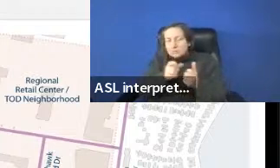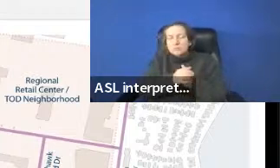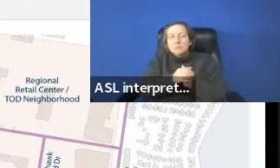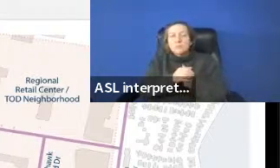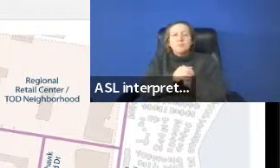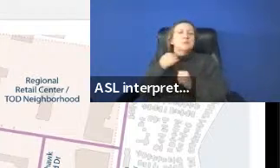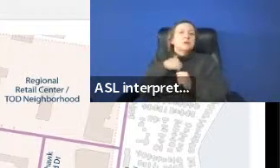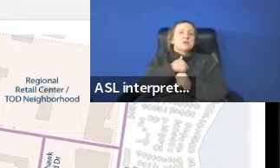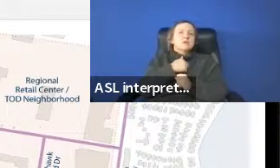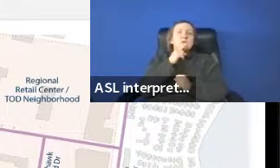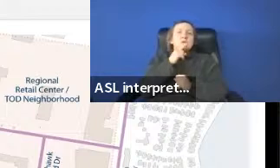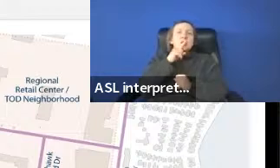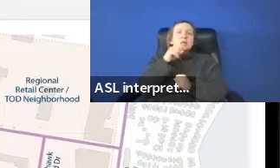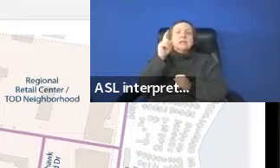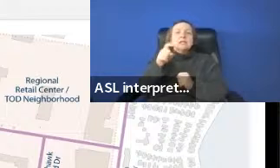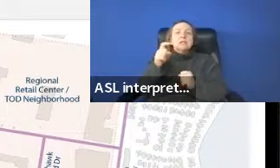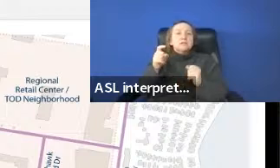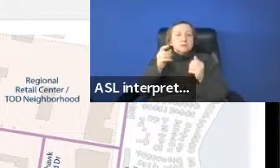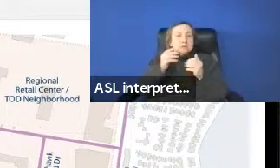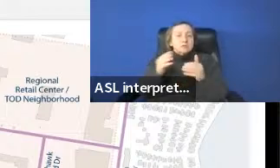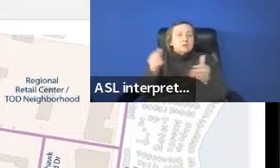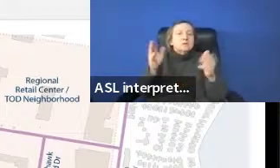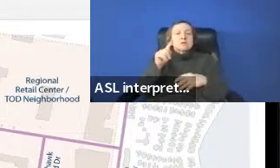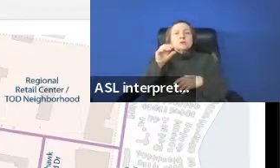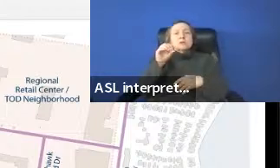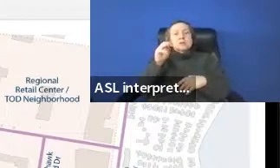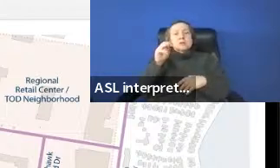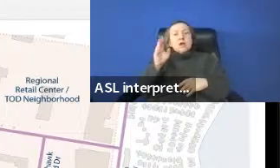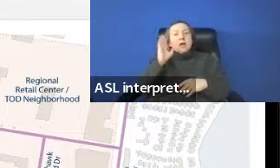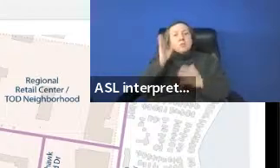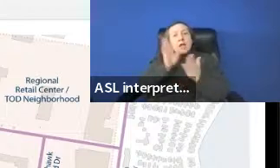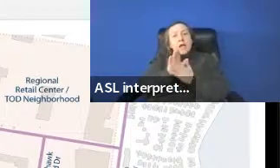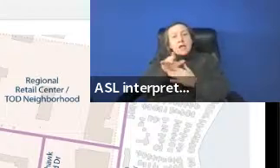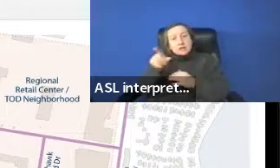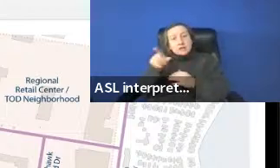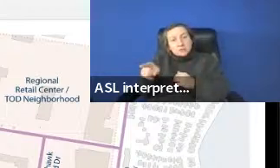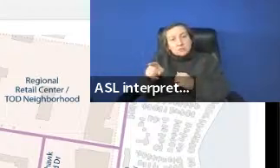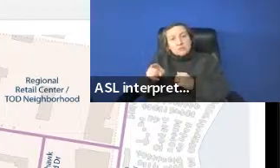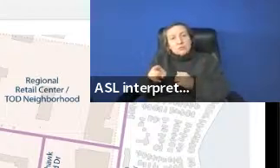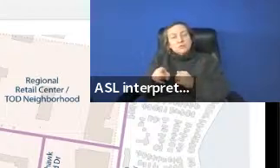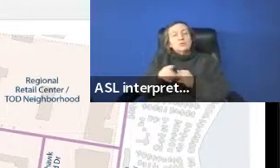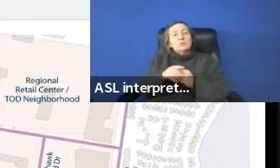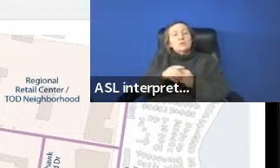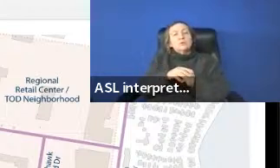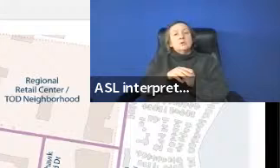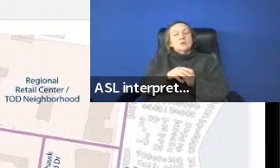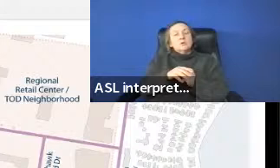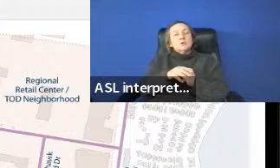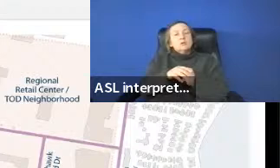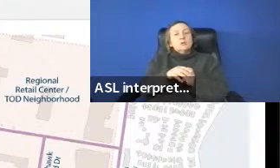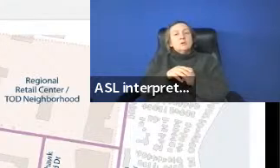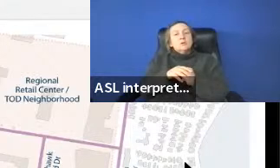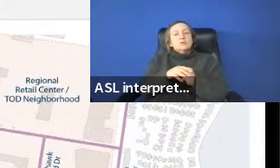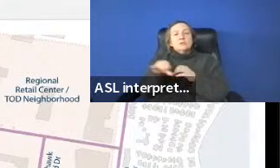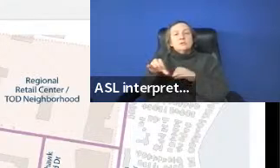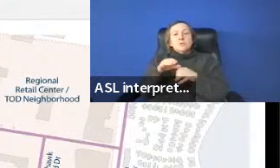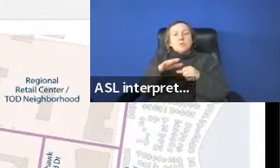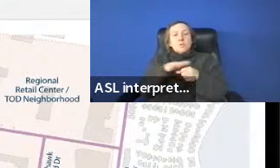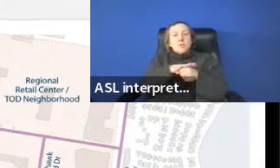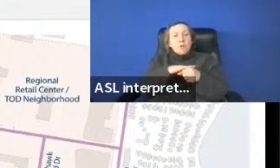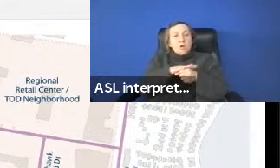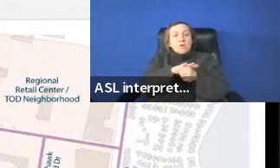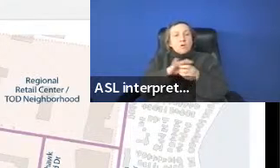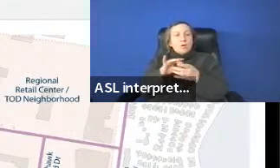do really need to go on, and Tom, I'm going to ask you to buzz through local connectivity for the